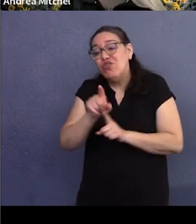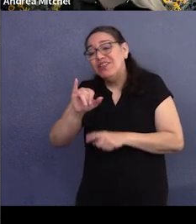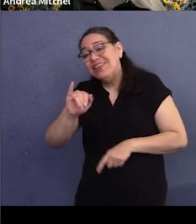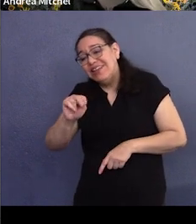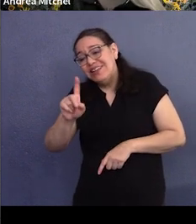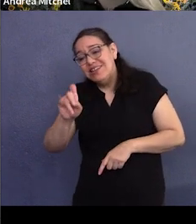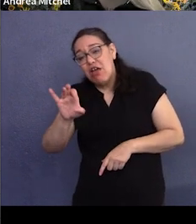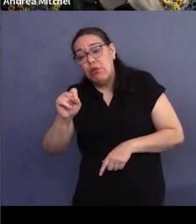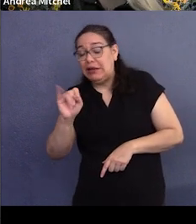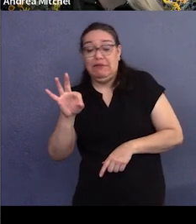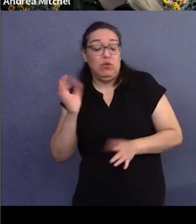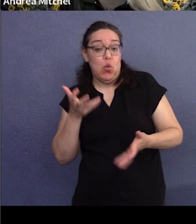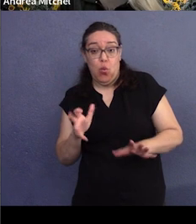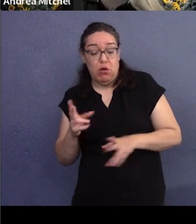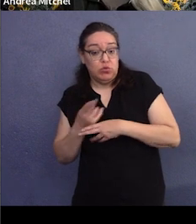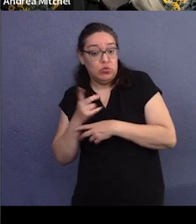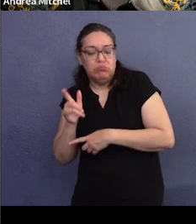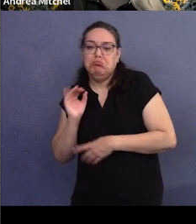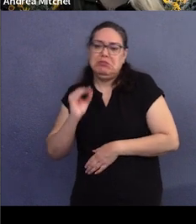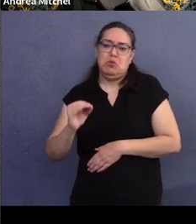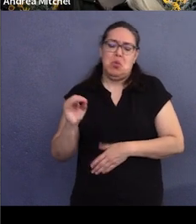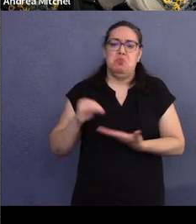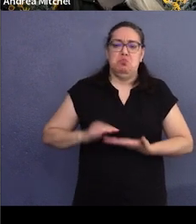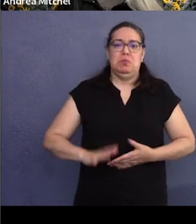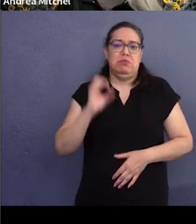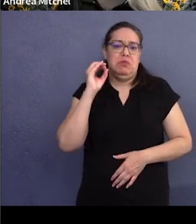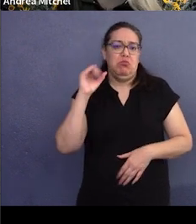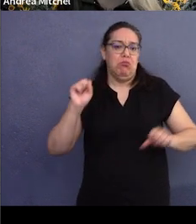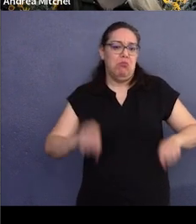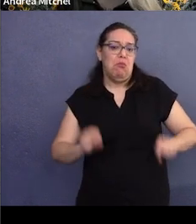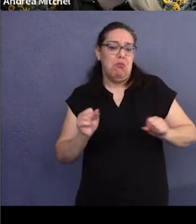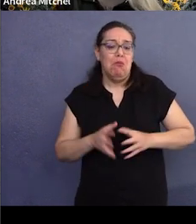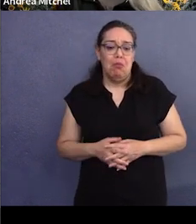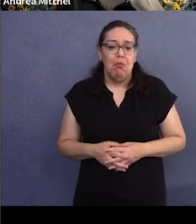take indirect, you could put 0 there. Put 0.